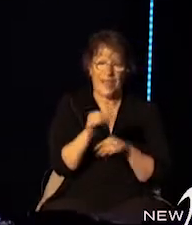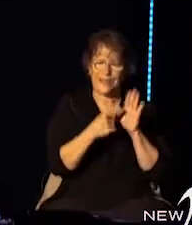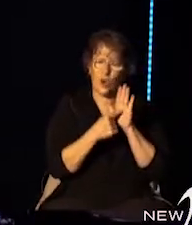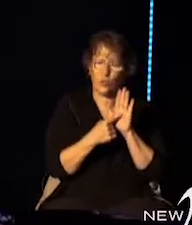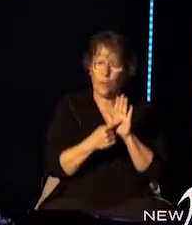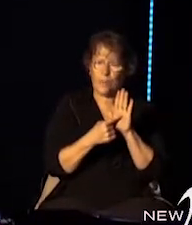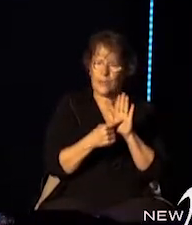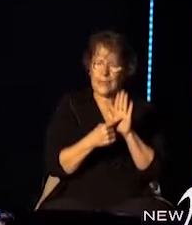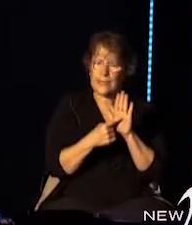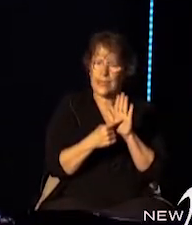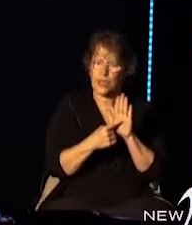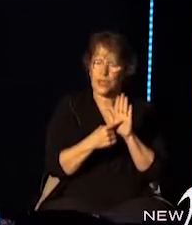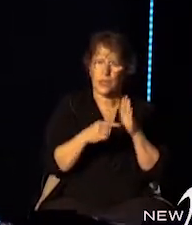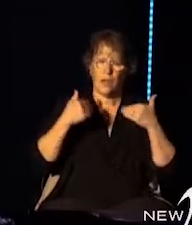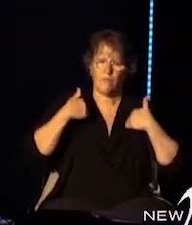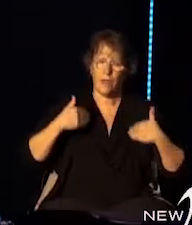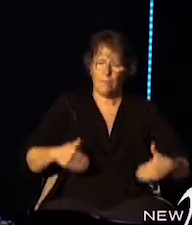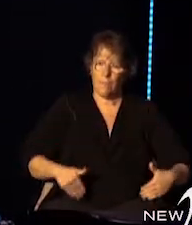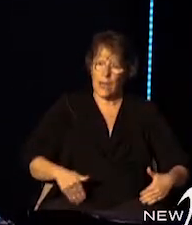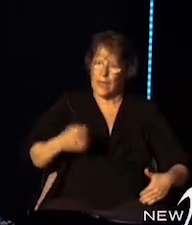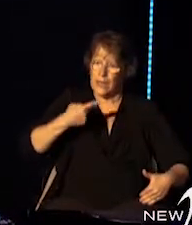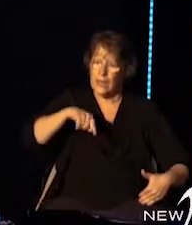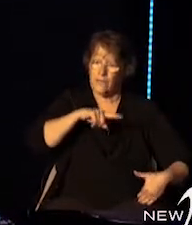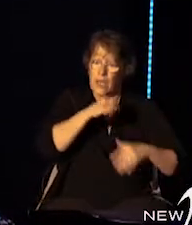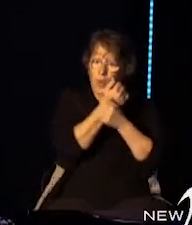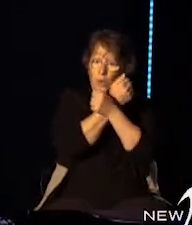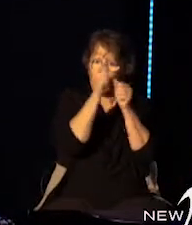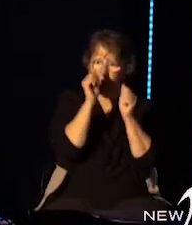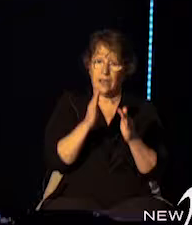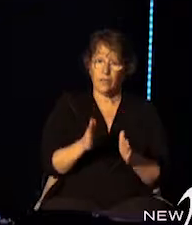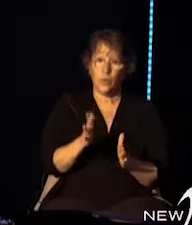of the body of our Savior, Jesus Christ.